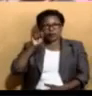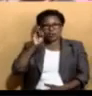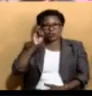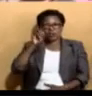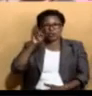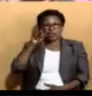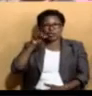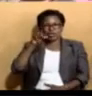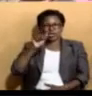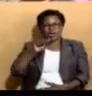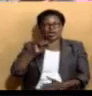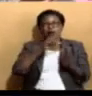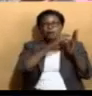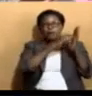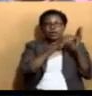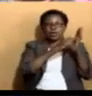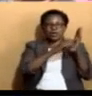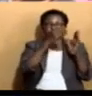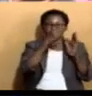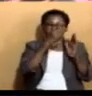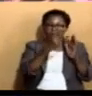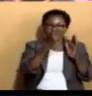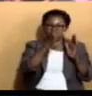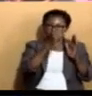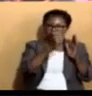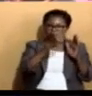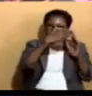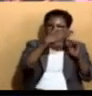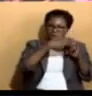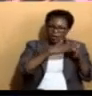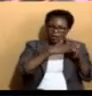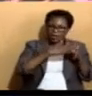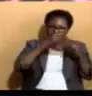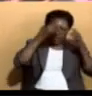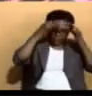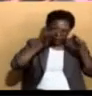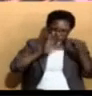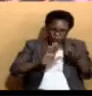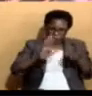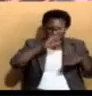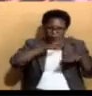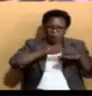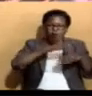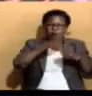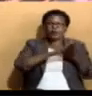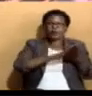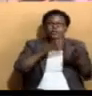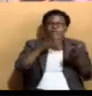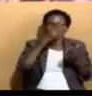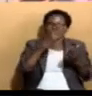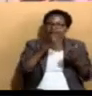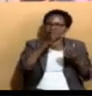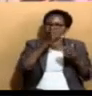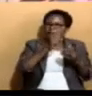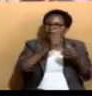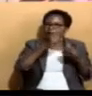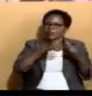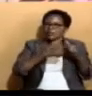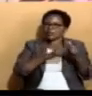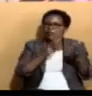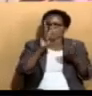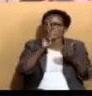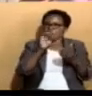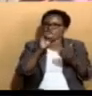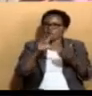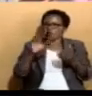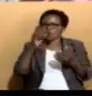359. His decision is at page 8306, volume 53 of